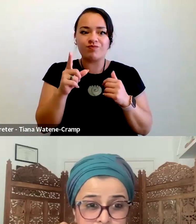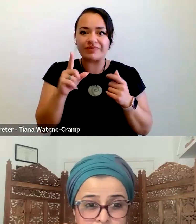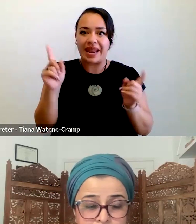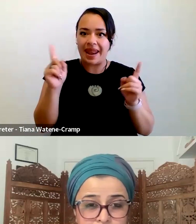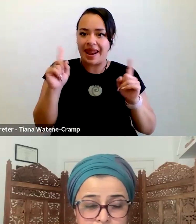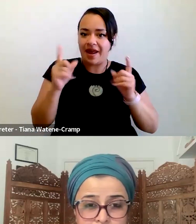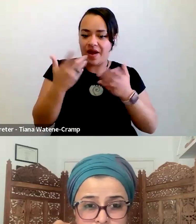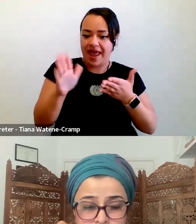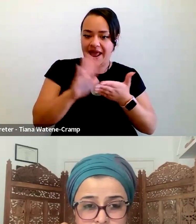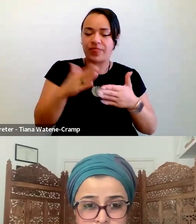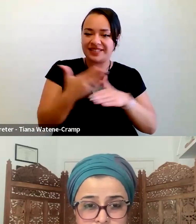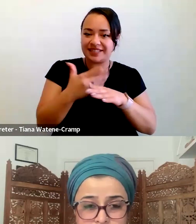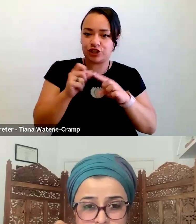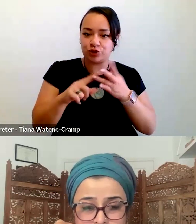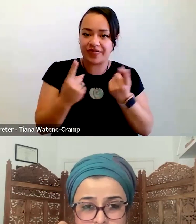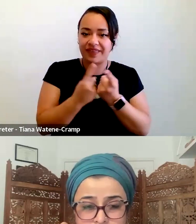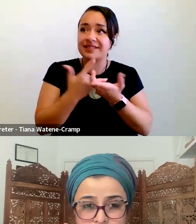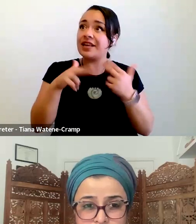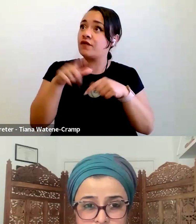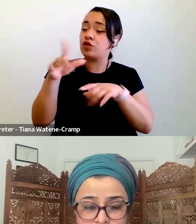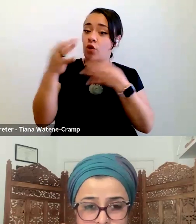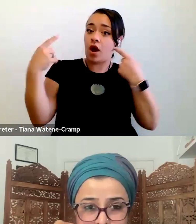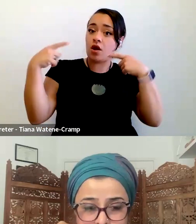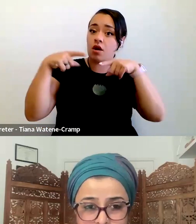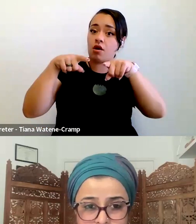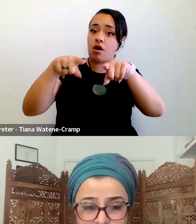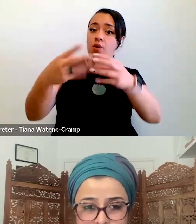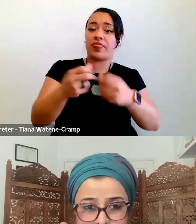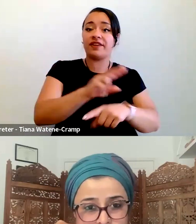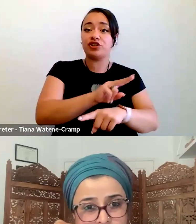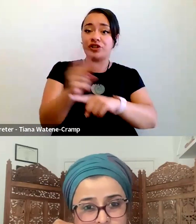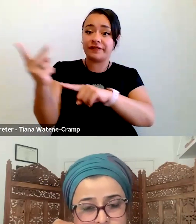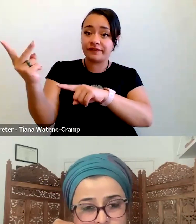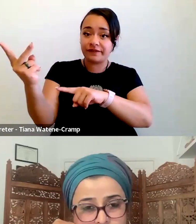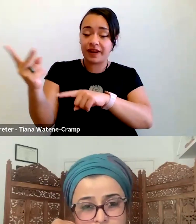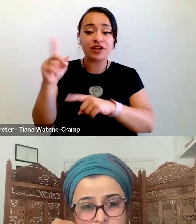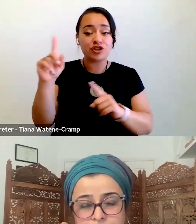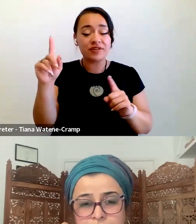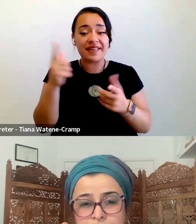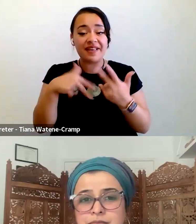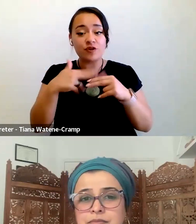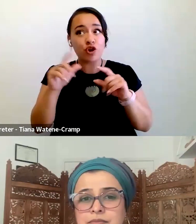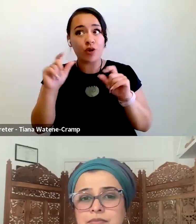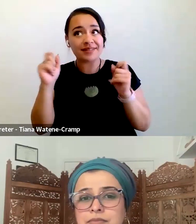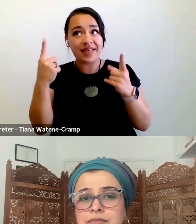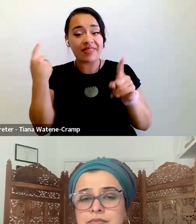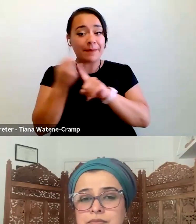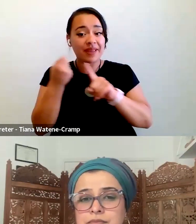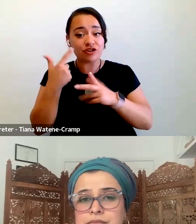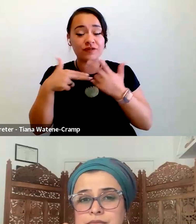that shift is going, if you do not align yourself with that shift and you do not understand its implications for your organization, you're not going to get